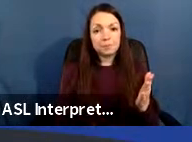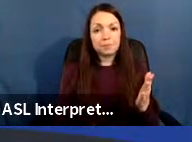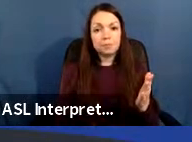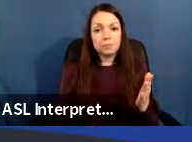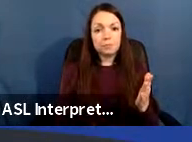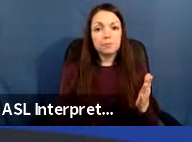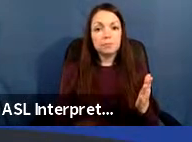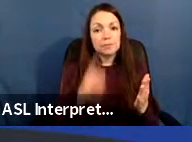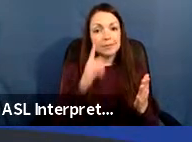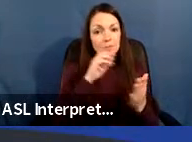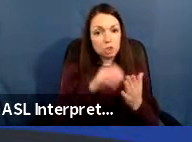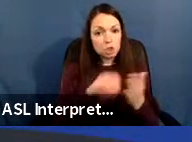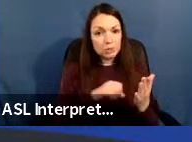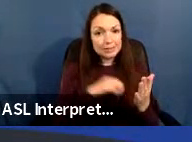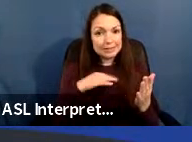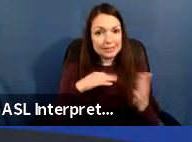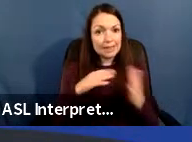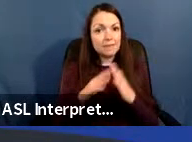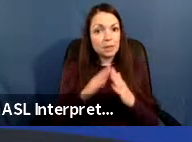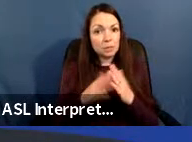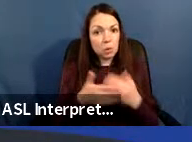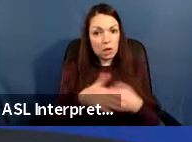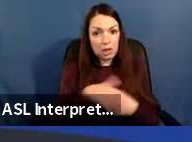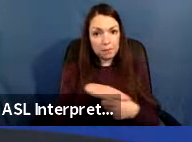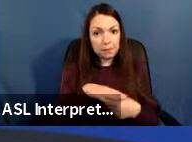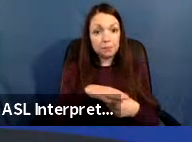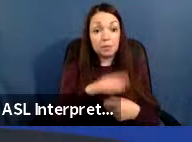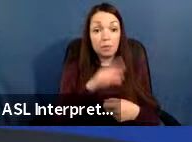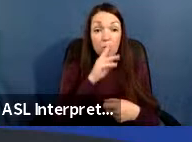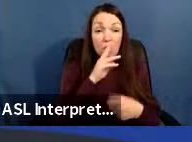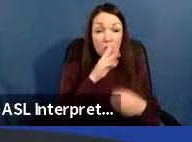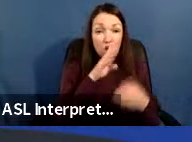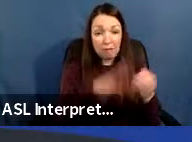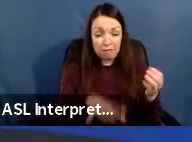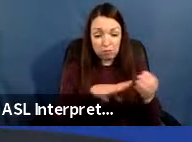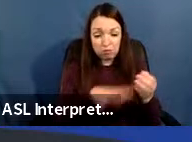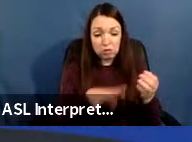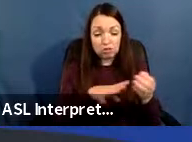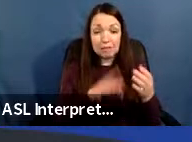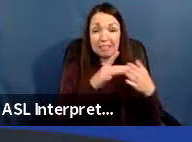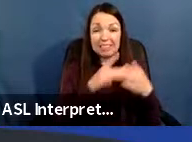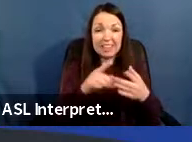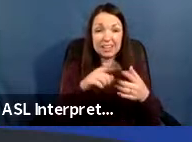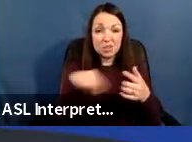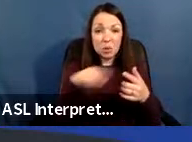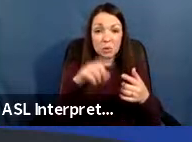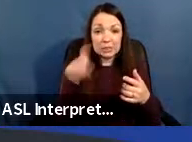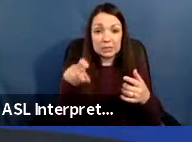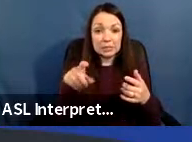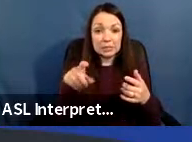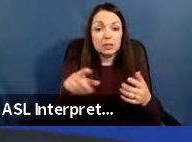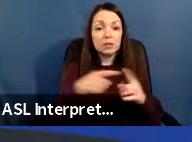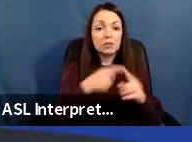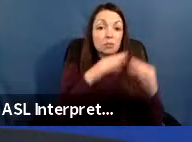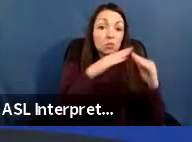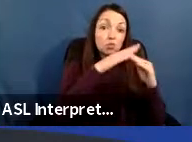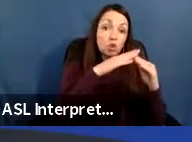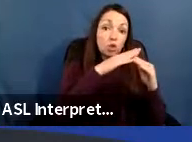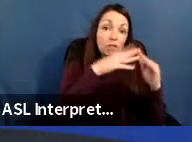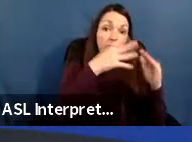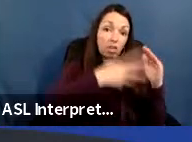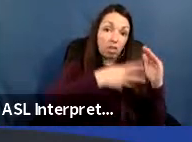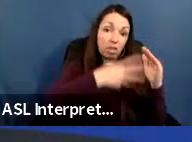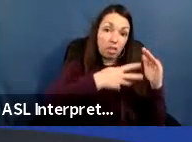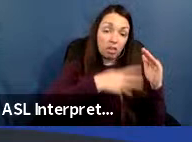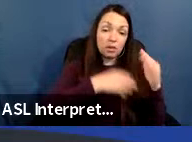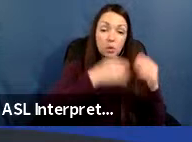community. Water infiltration leading to these types of needs can come from roofs and/or windows